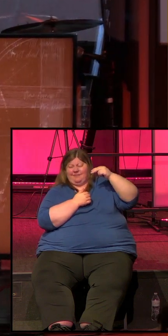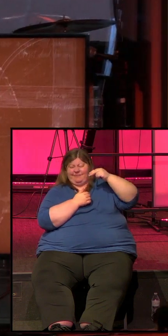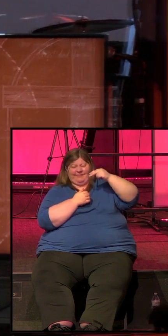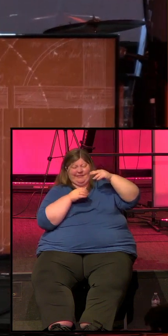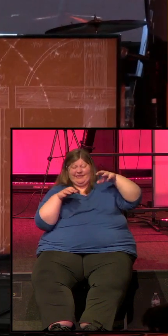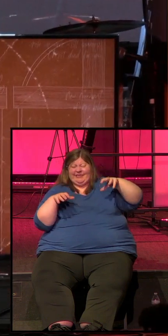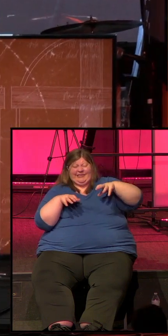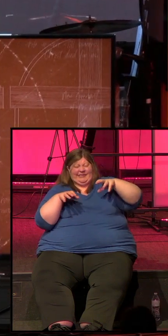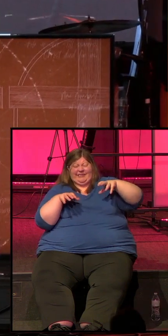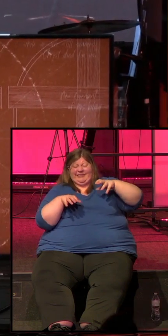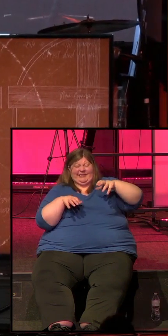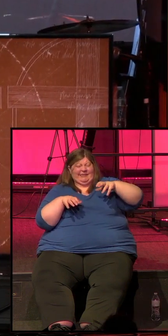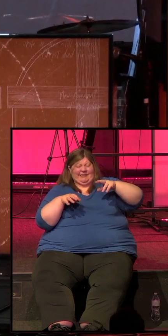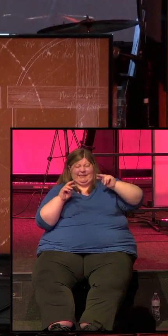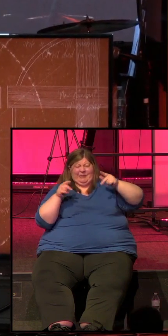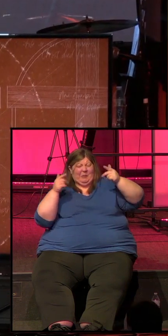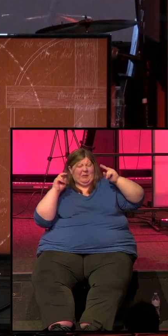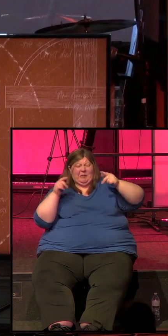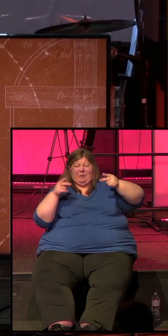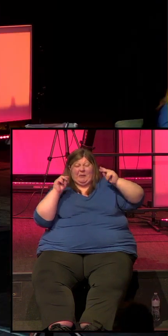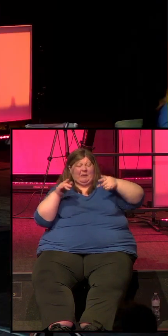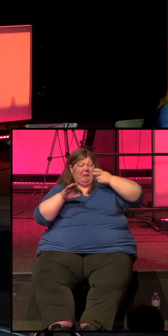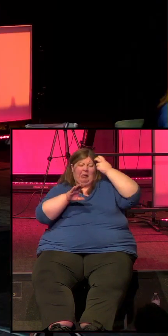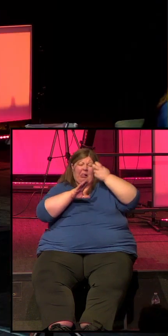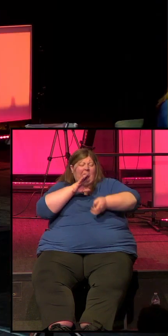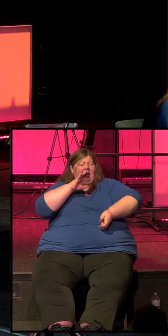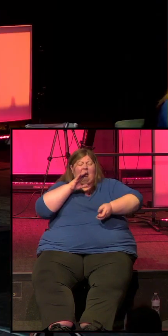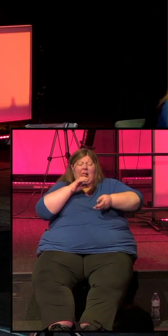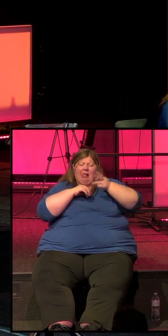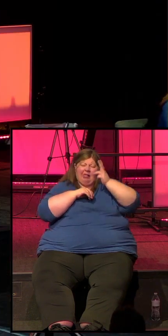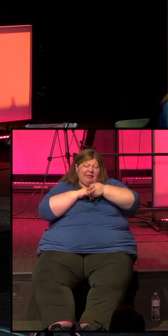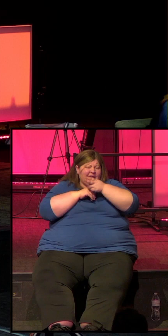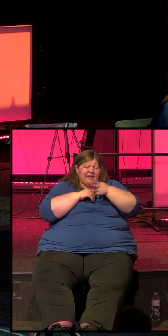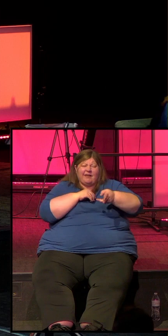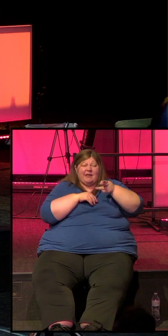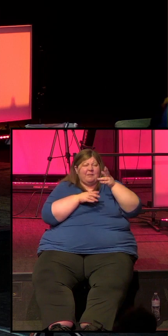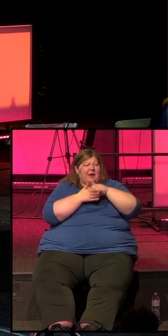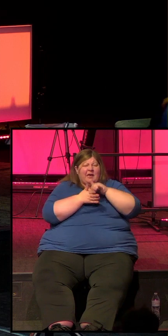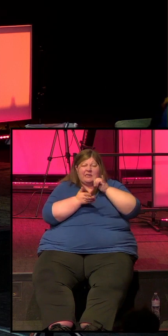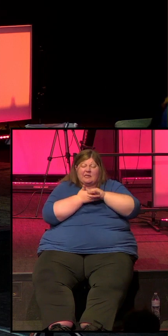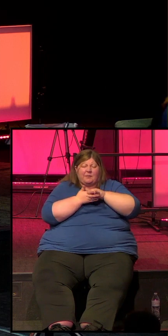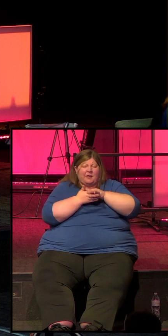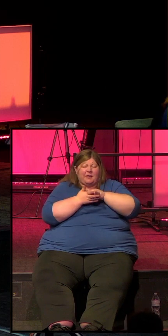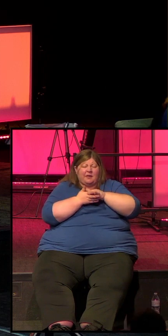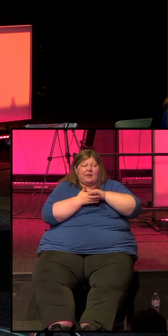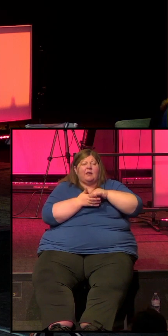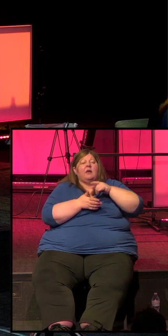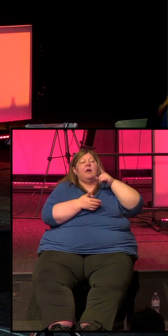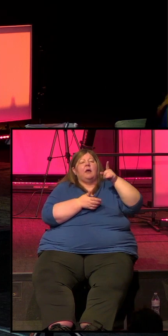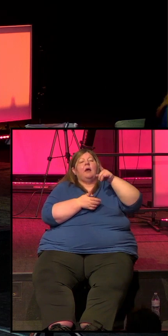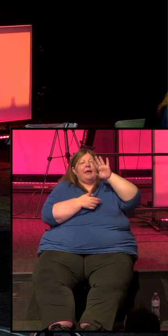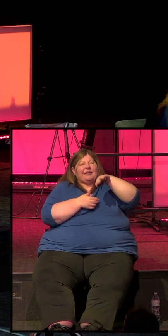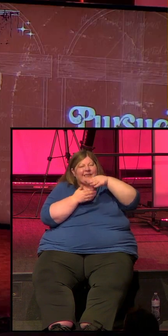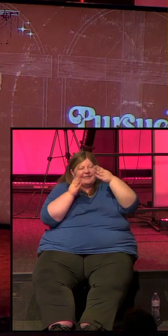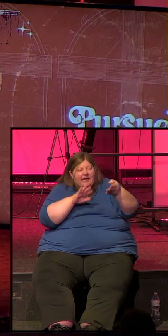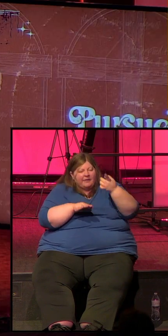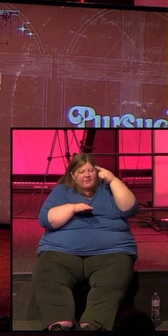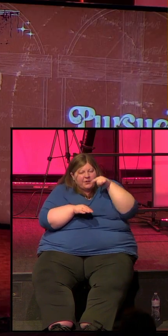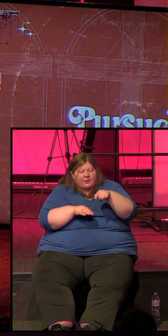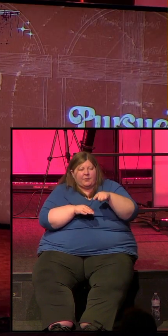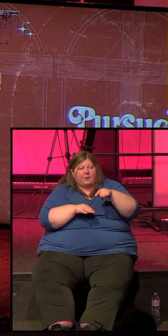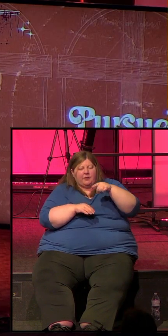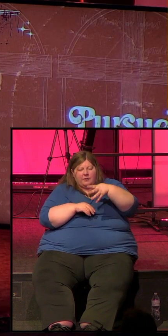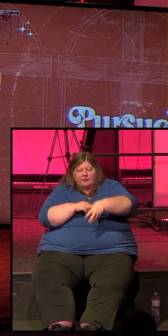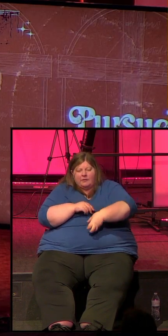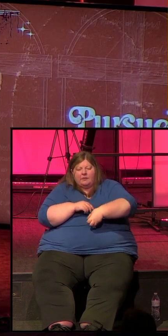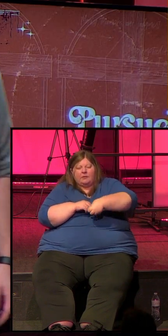you are dead, dead, dead, dead, dead, there's no coming back. When you are dead, that's when I died for you. So I could actually make